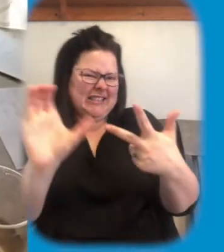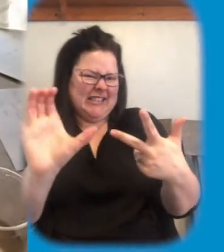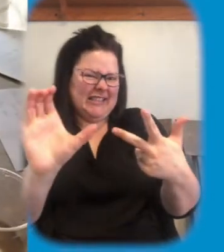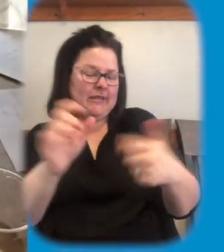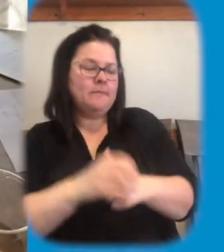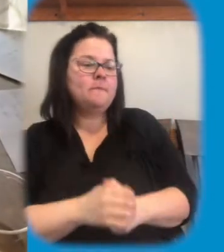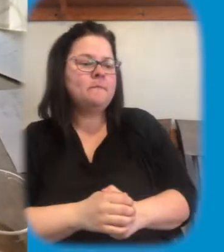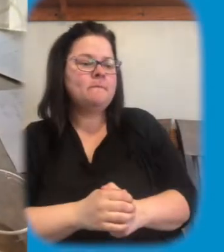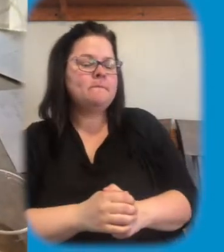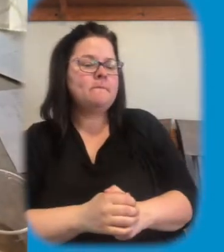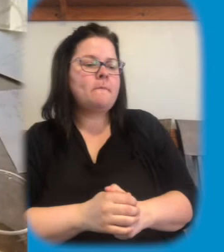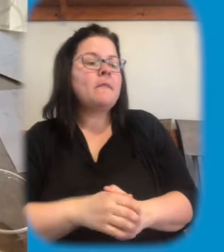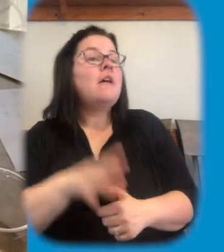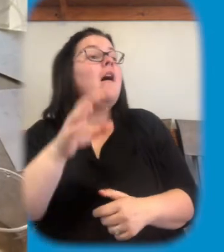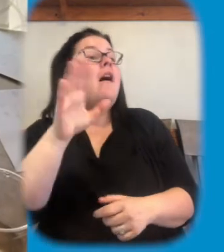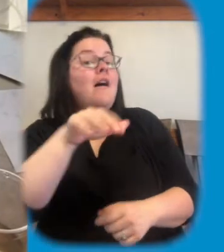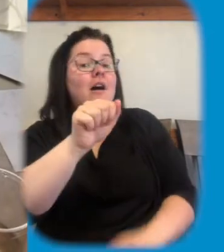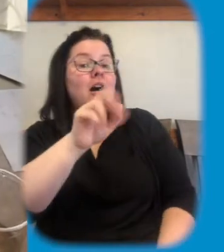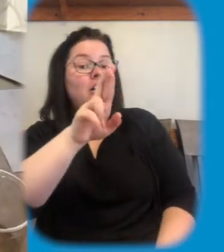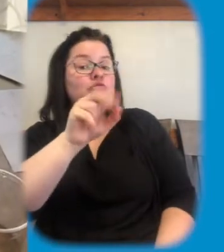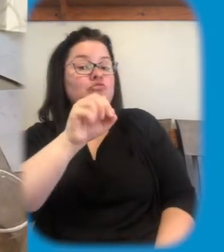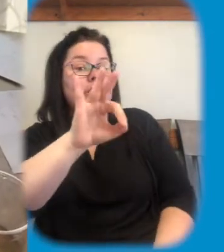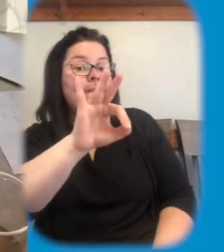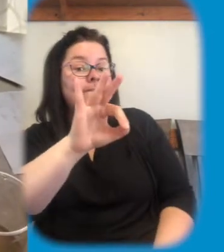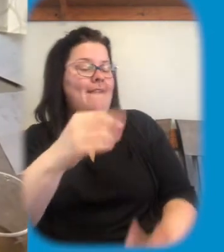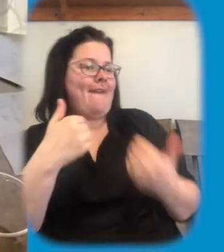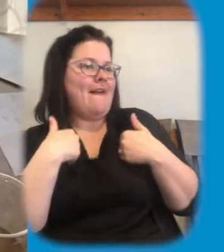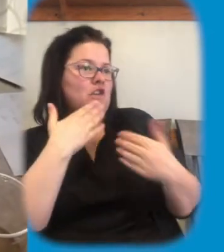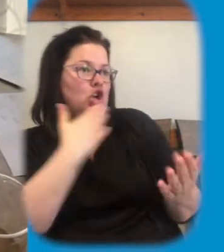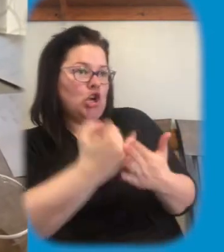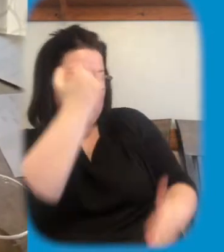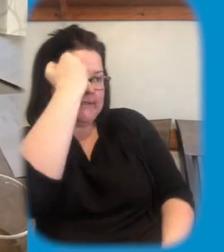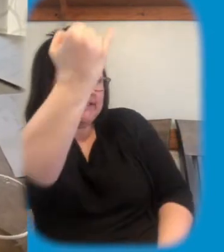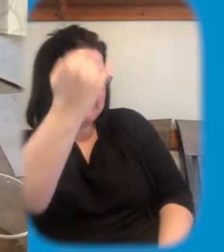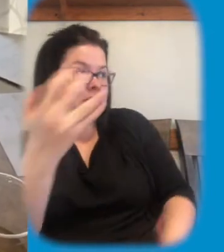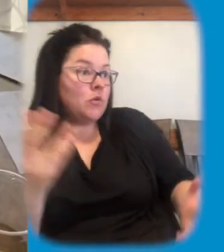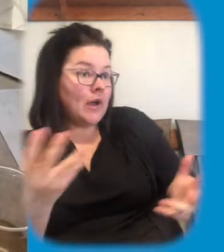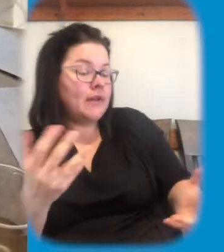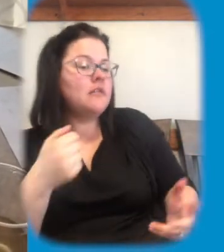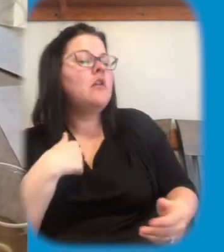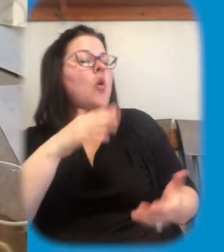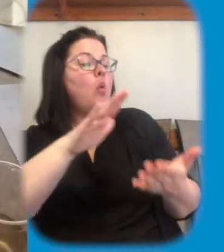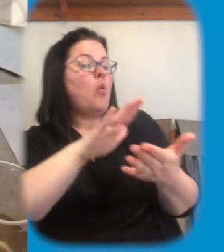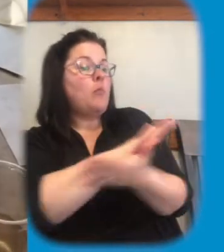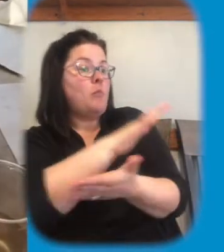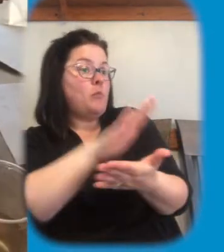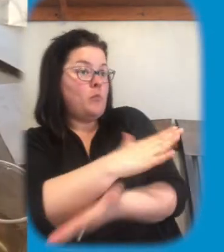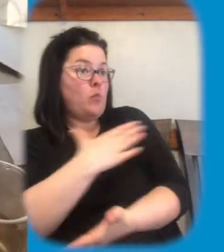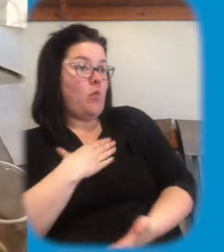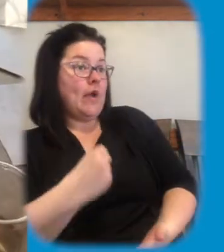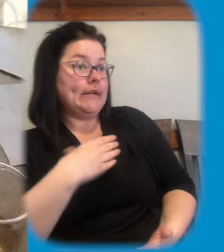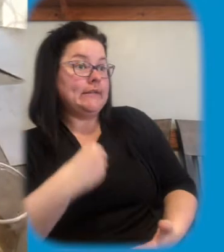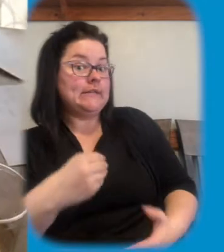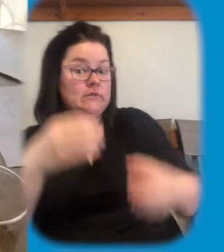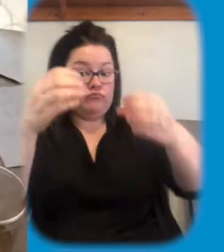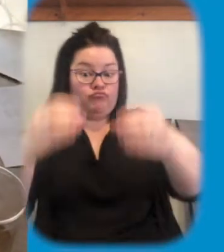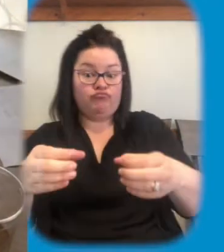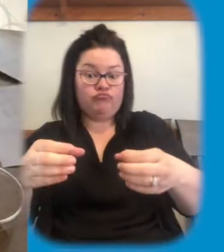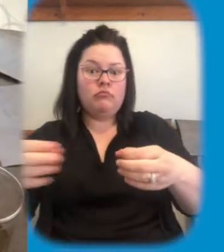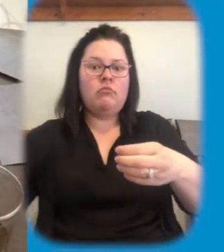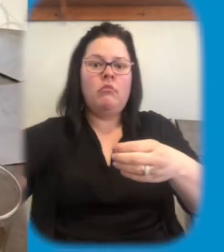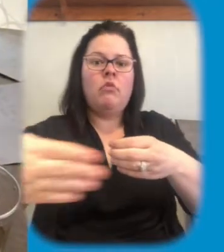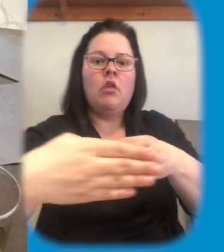Guess what? What? Arif has a good idea for our viewing audience at home. If we put a white piece of paper